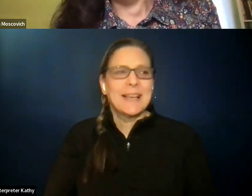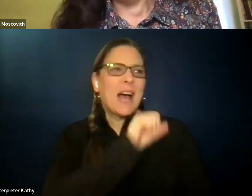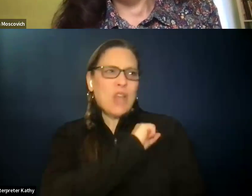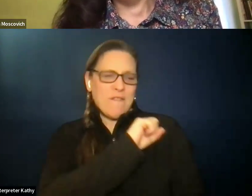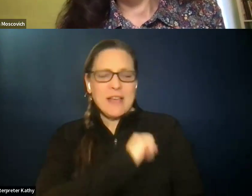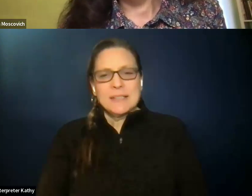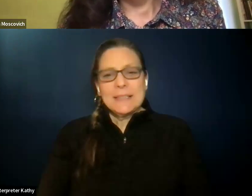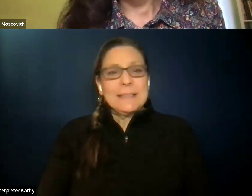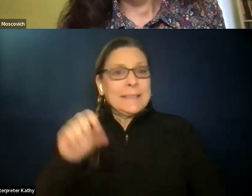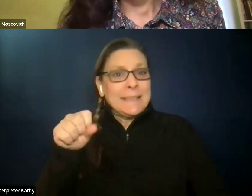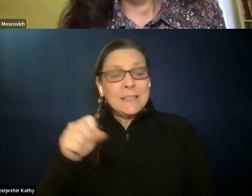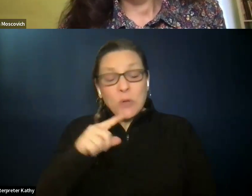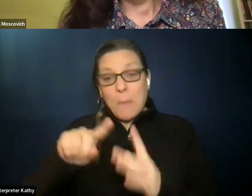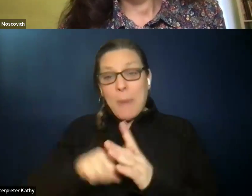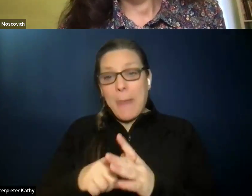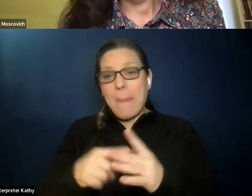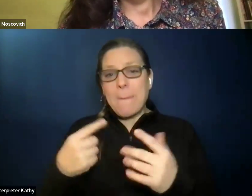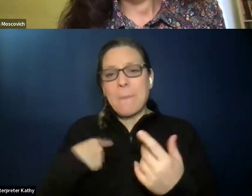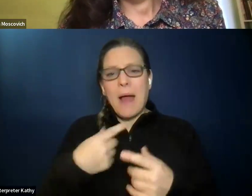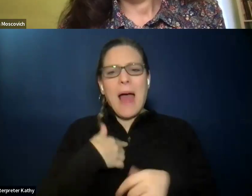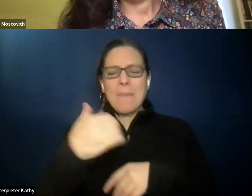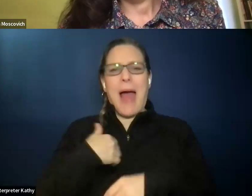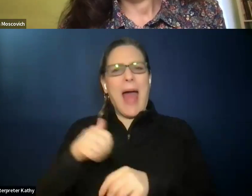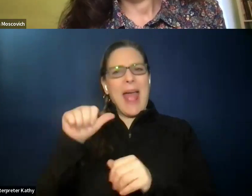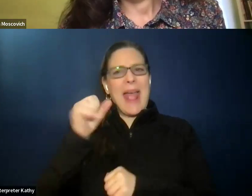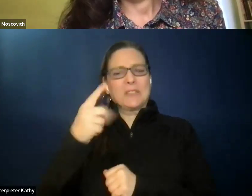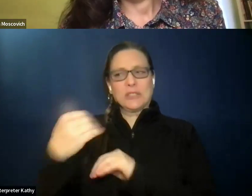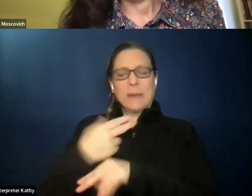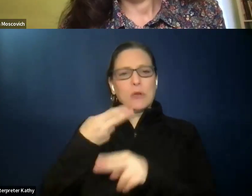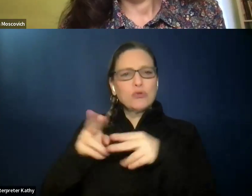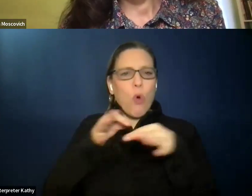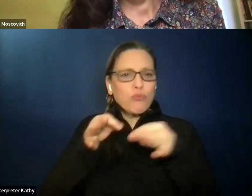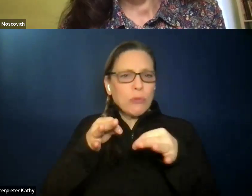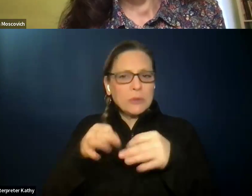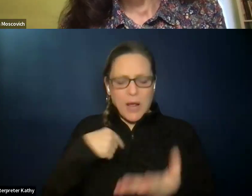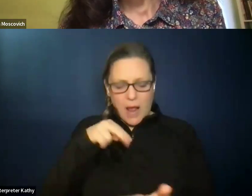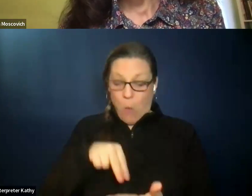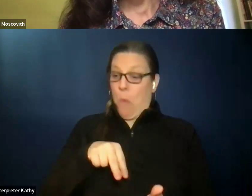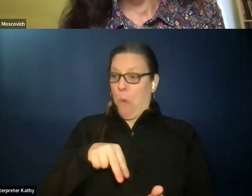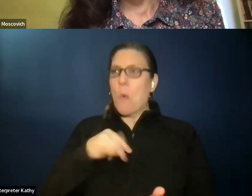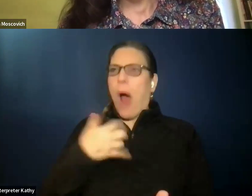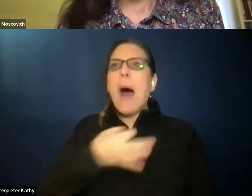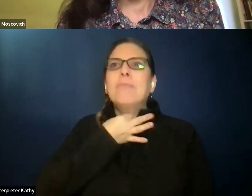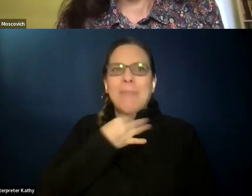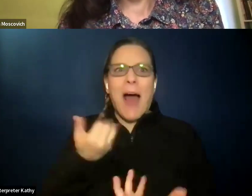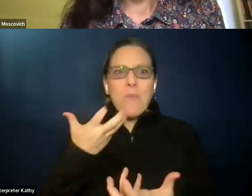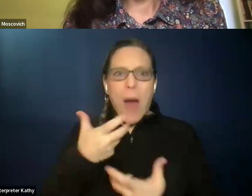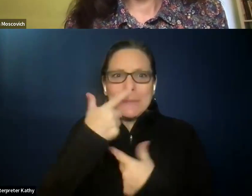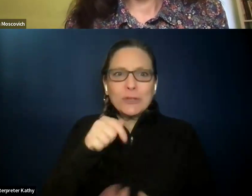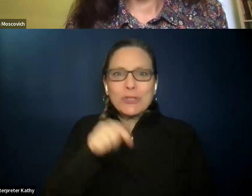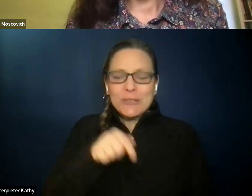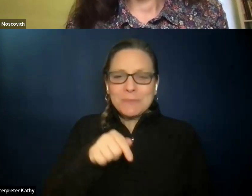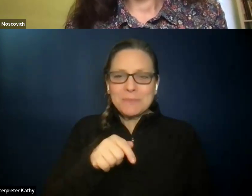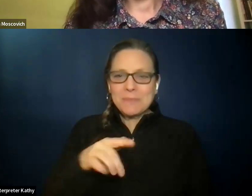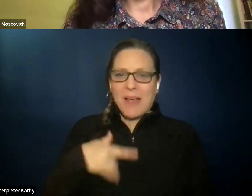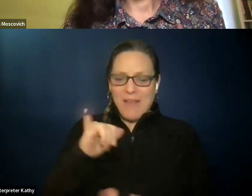so initially, I was just sent a short description by my agent, and already, like, I was like, oh, get me in this. Like, it